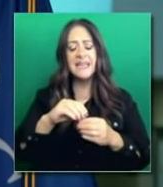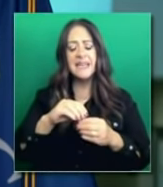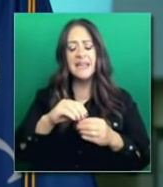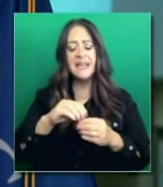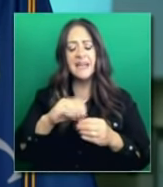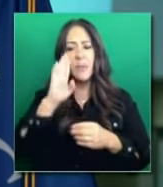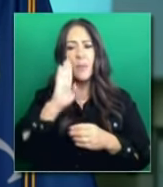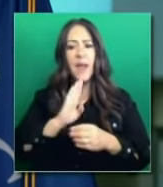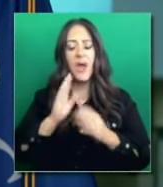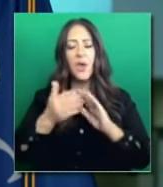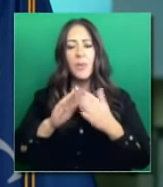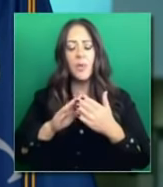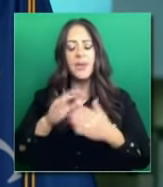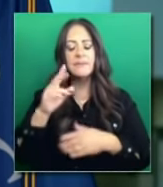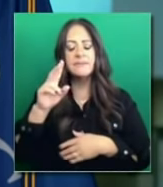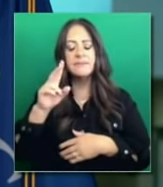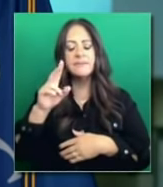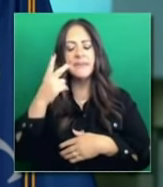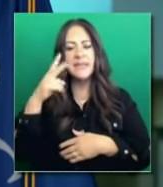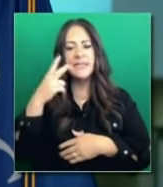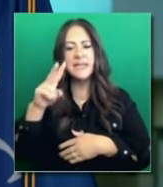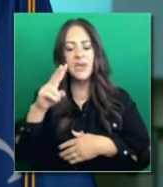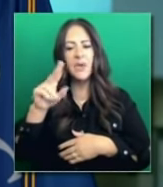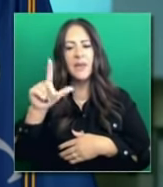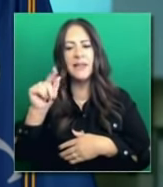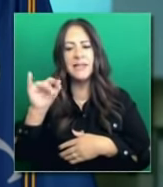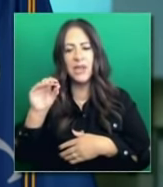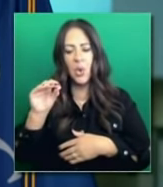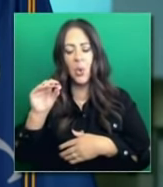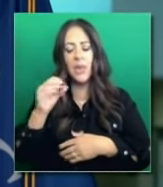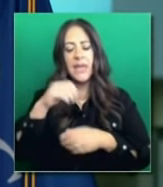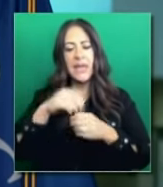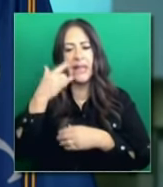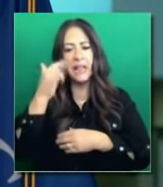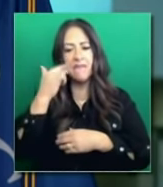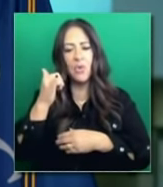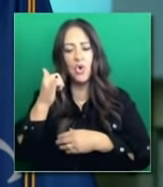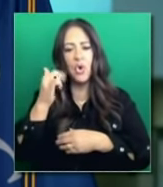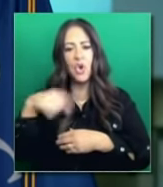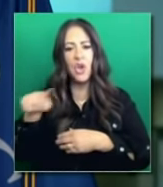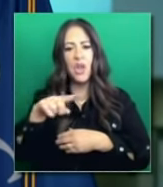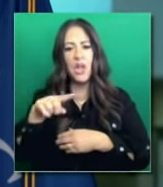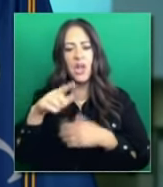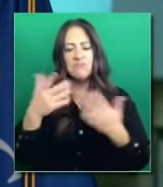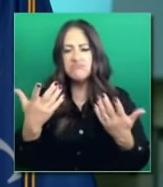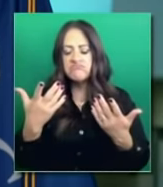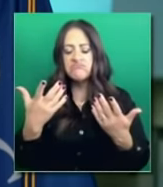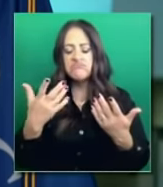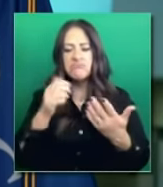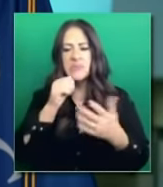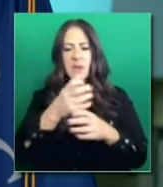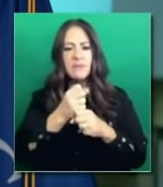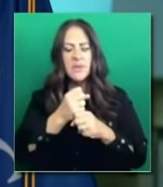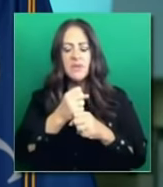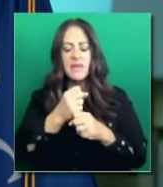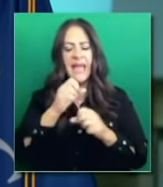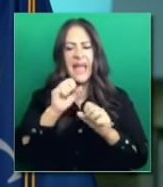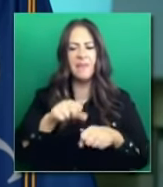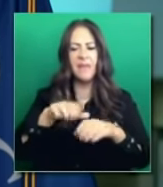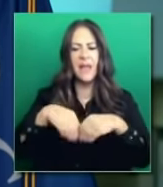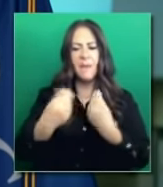Surveys have found that a large portion of Latinos and farm workers in California are hesitant to take the COVID-19 vaccine. How will your office fill that trust gap